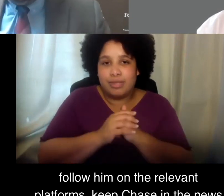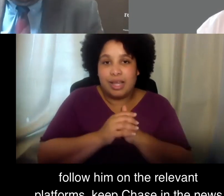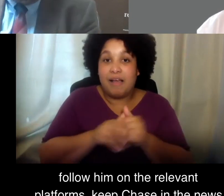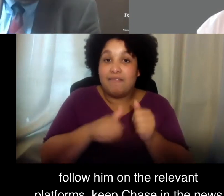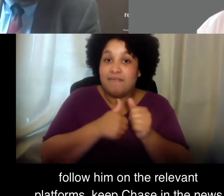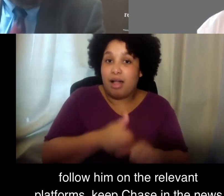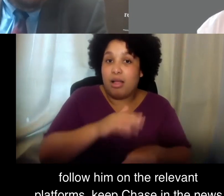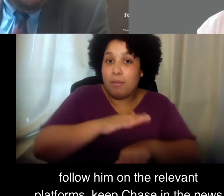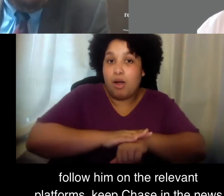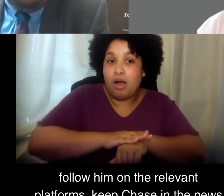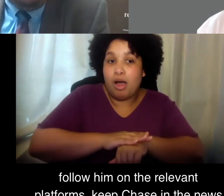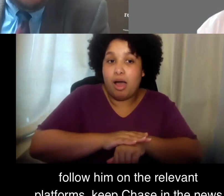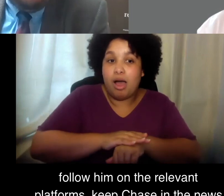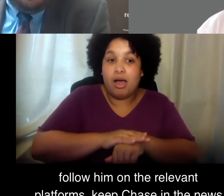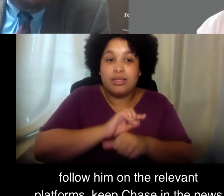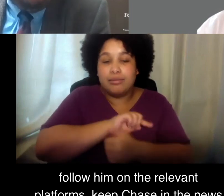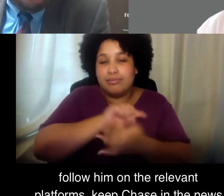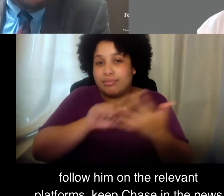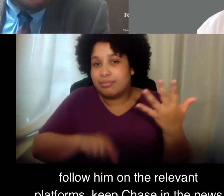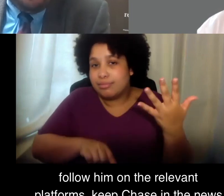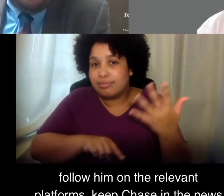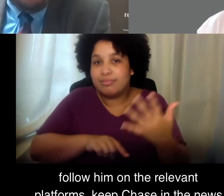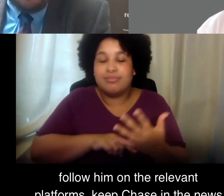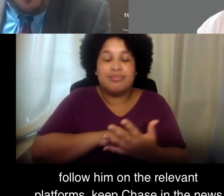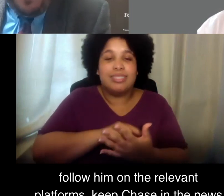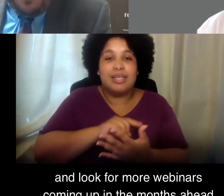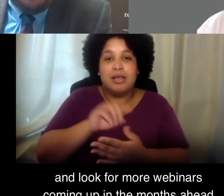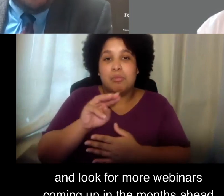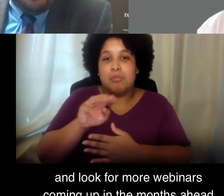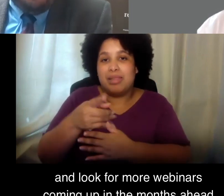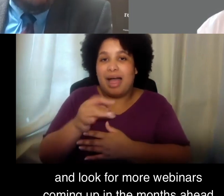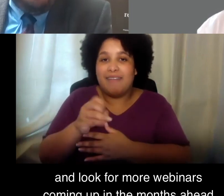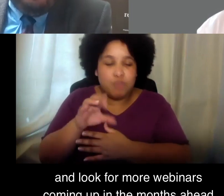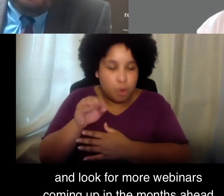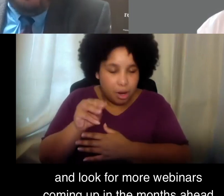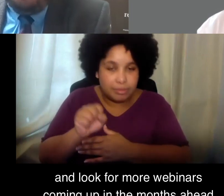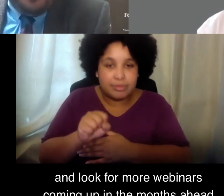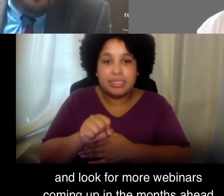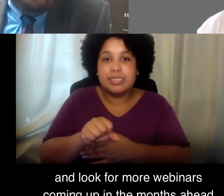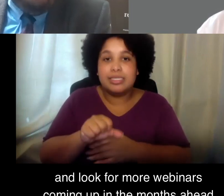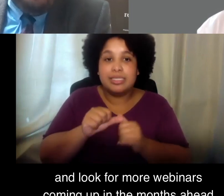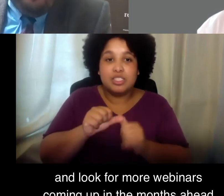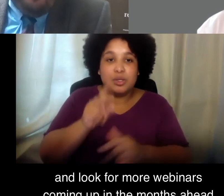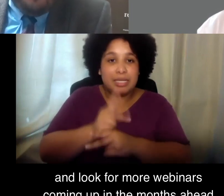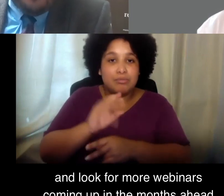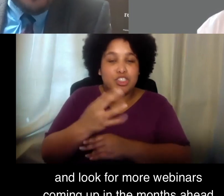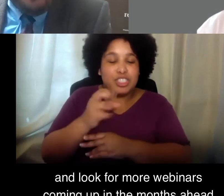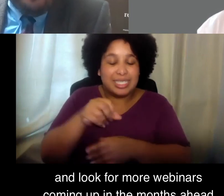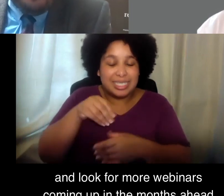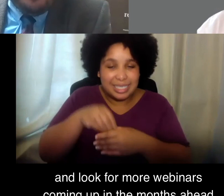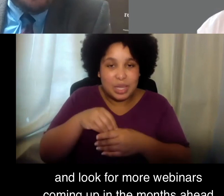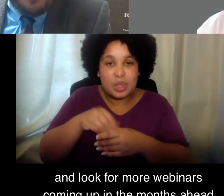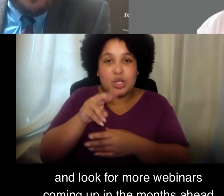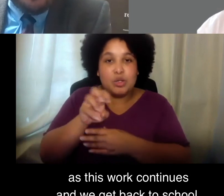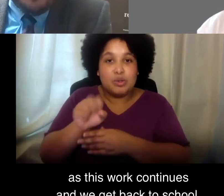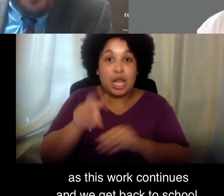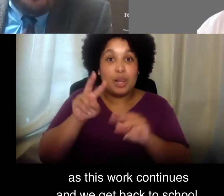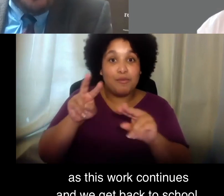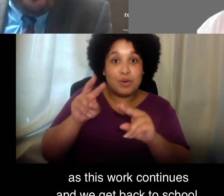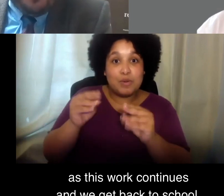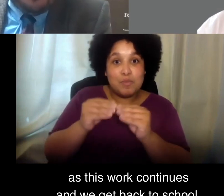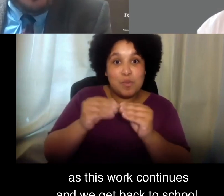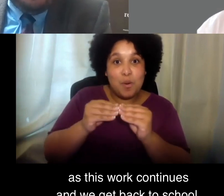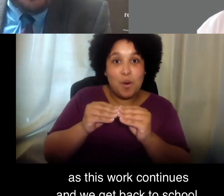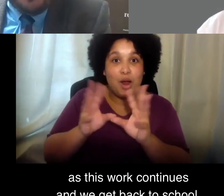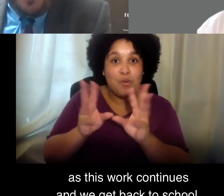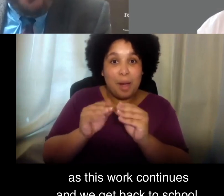on the relevant platforms, keep Chase in the news, and look for more webinars coming up in the months ahead as this